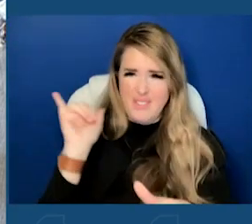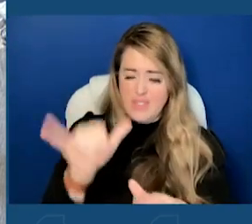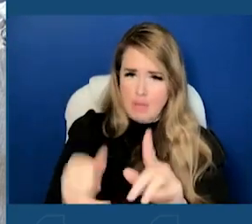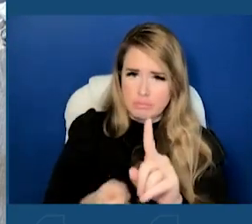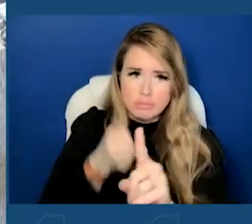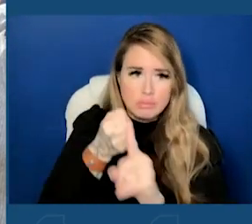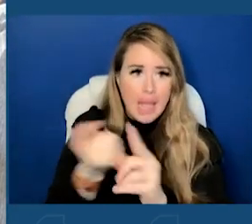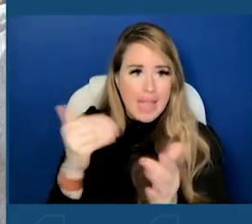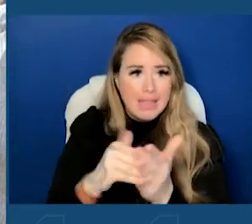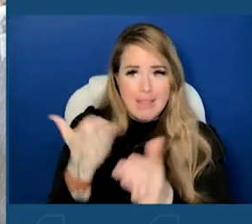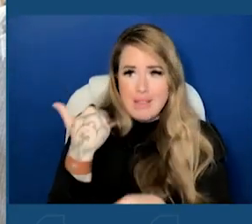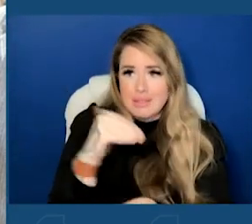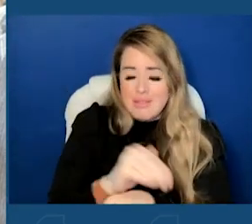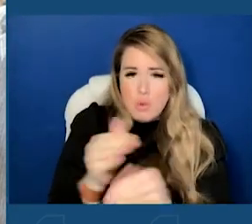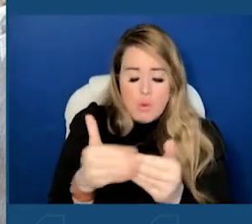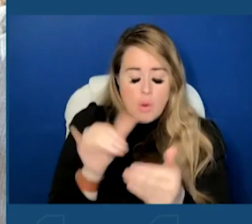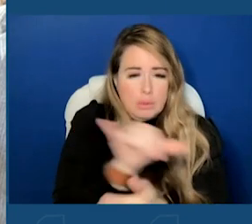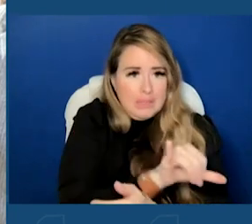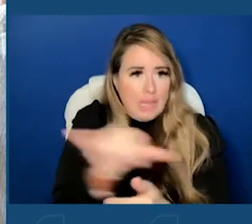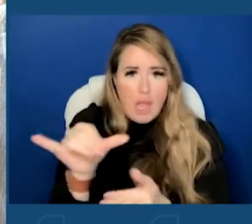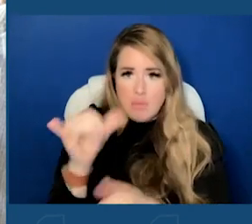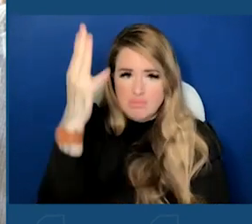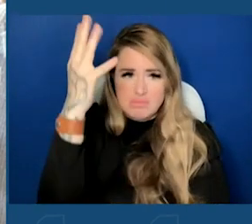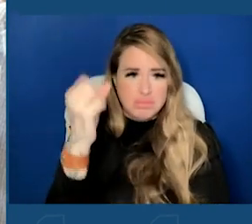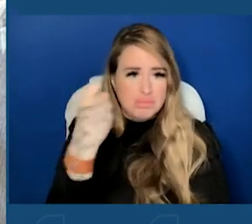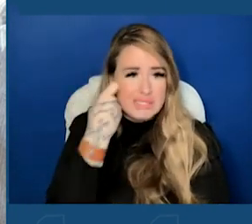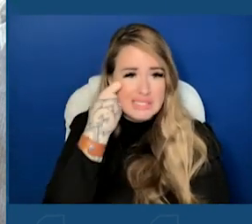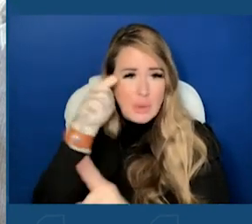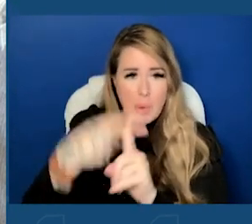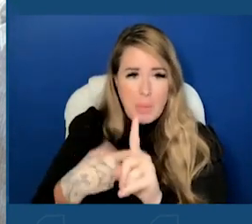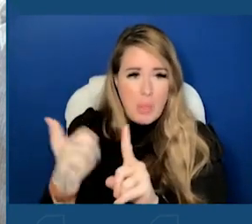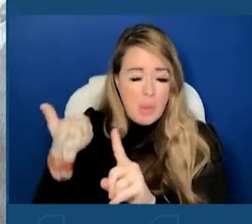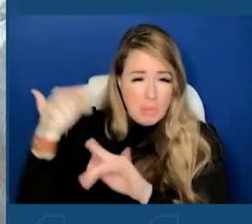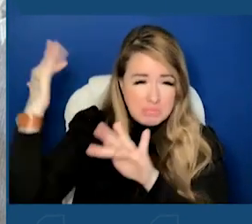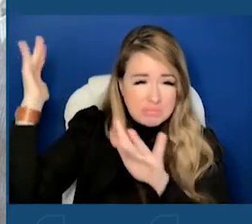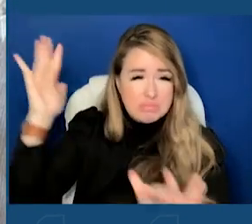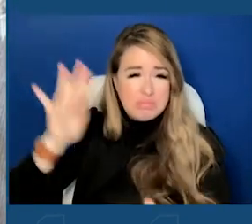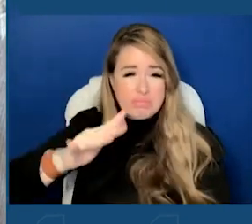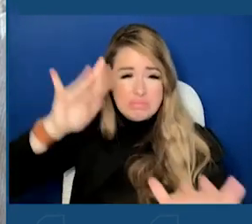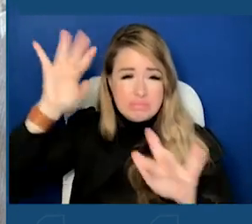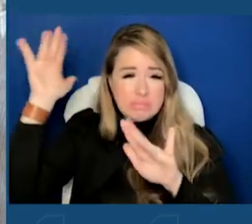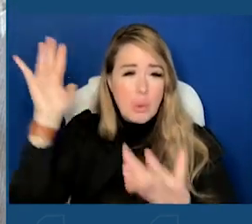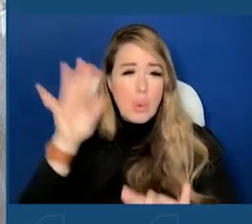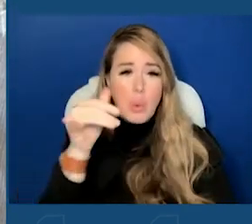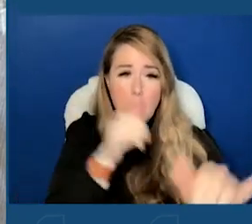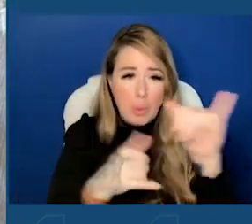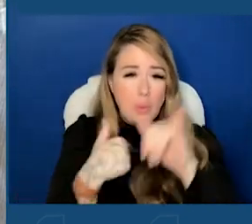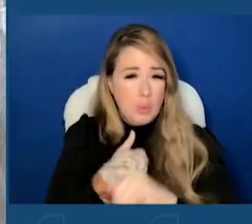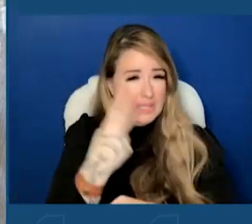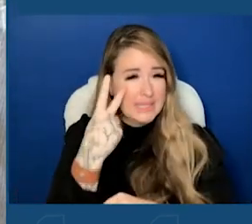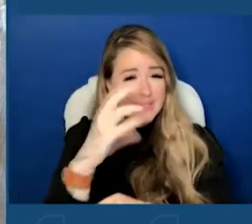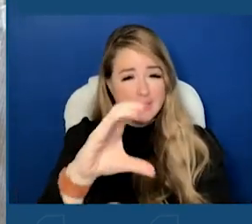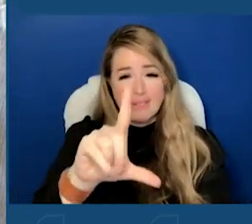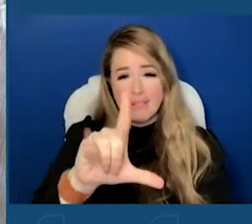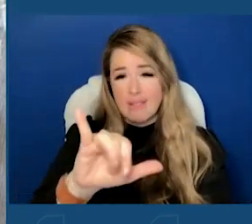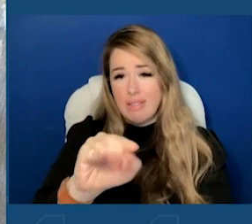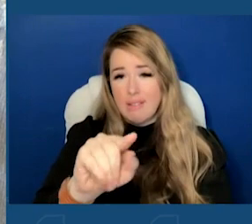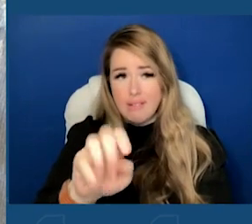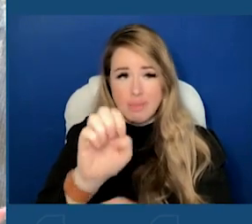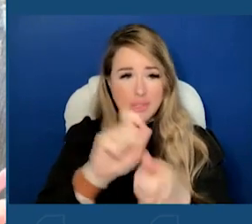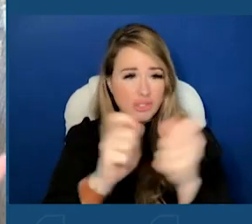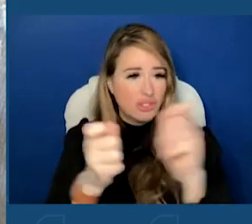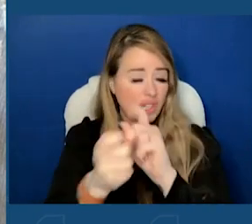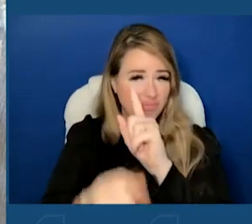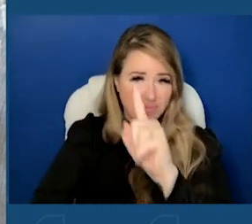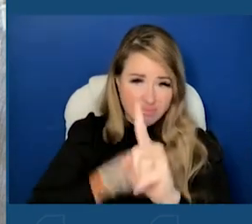snow. We broke that record again a month ago. So it's very clear to me that the effects of climate change are wreaking havoc everywhere from